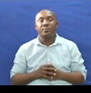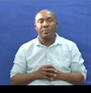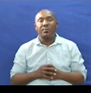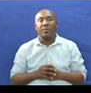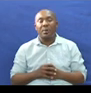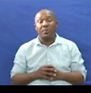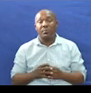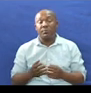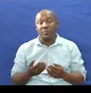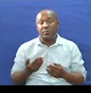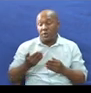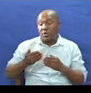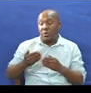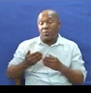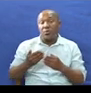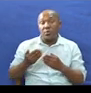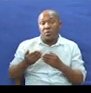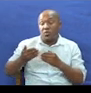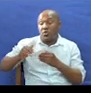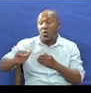Towards her mother.